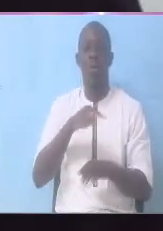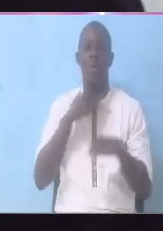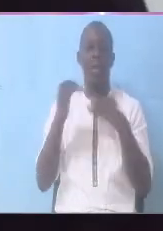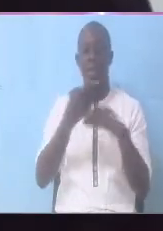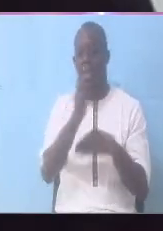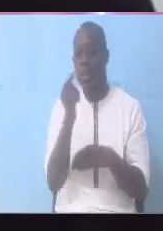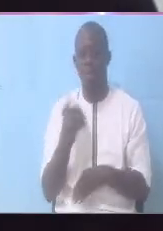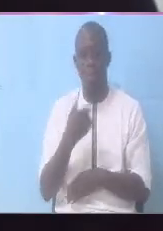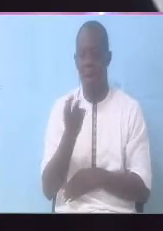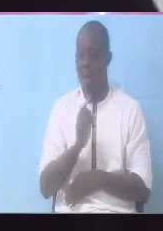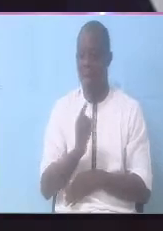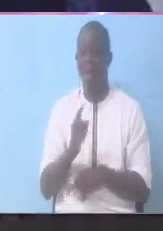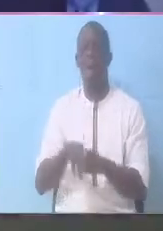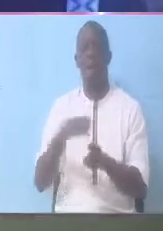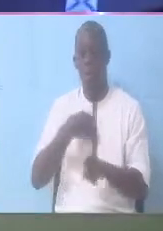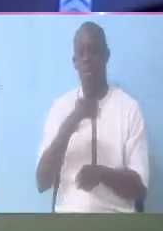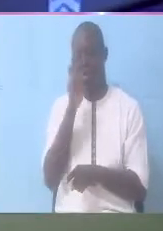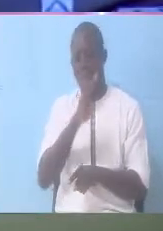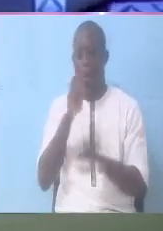him.